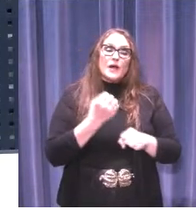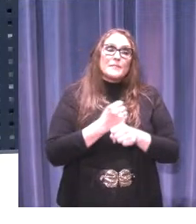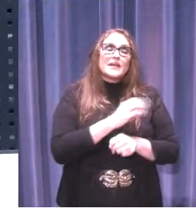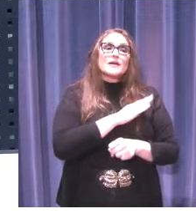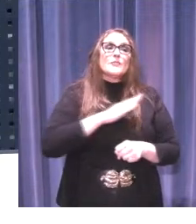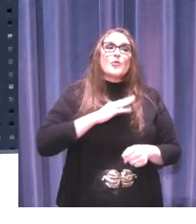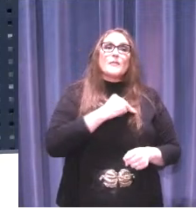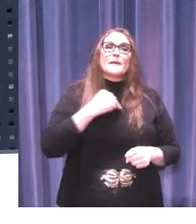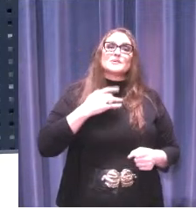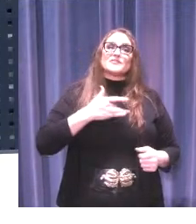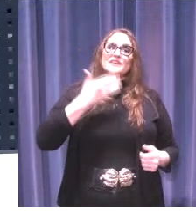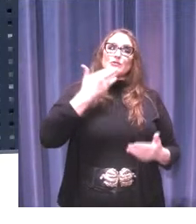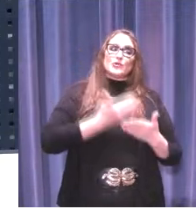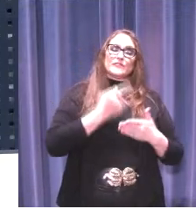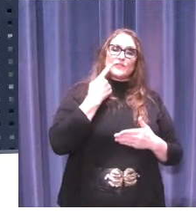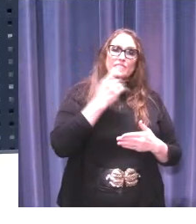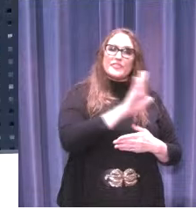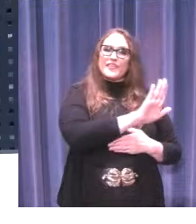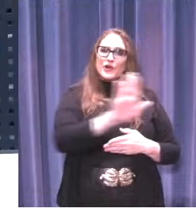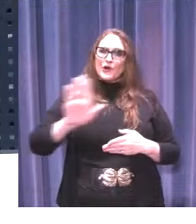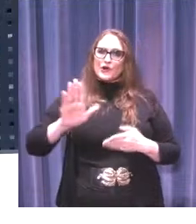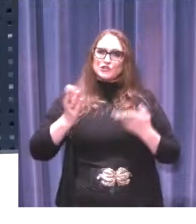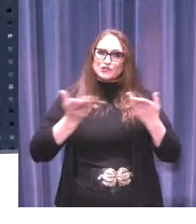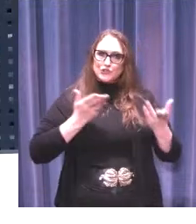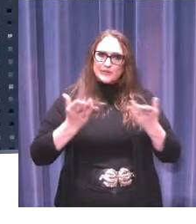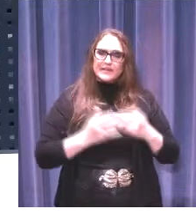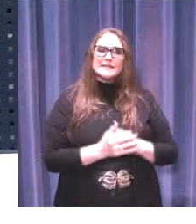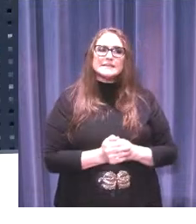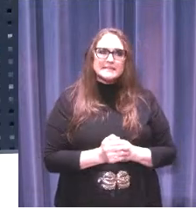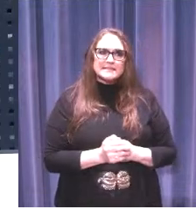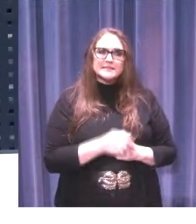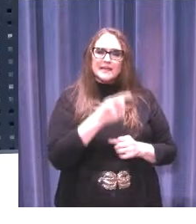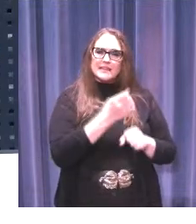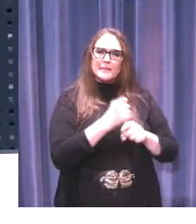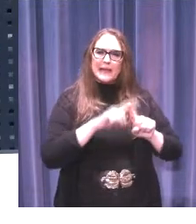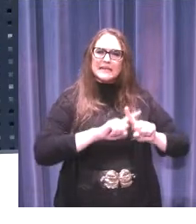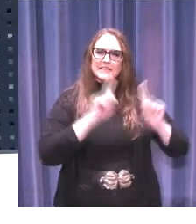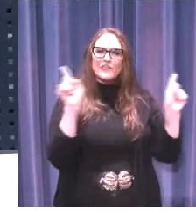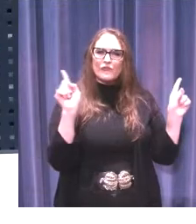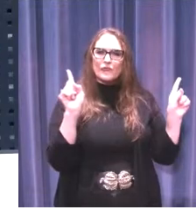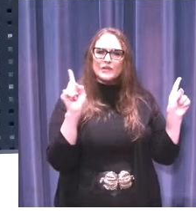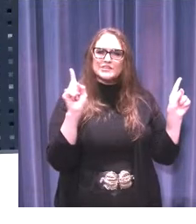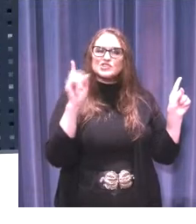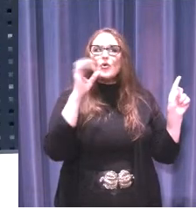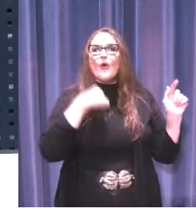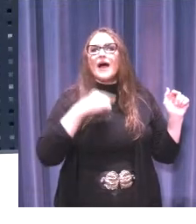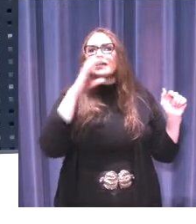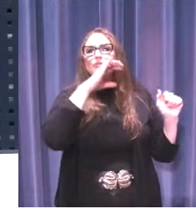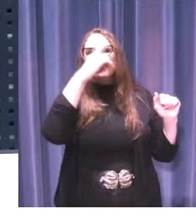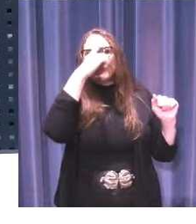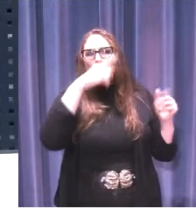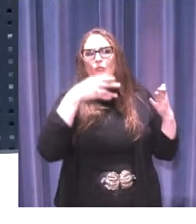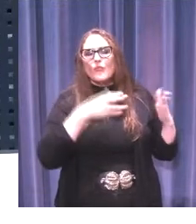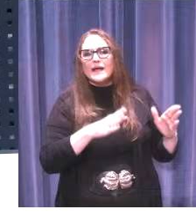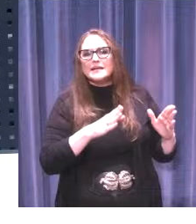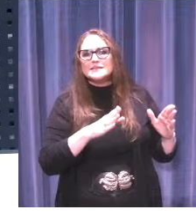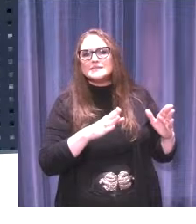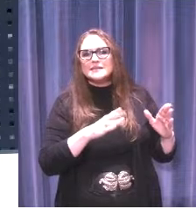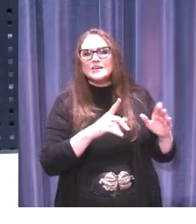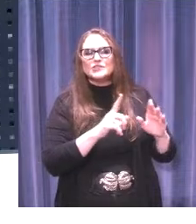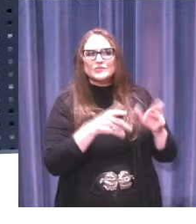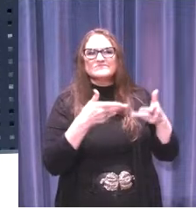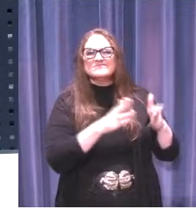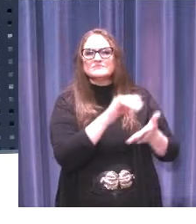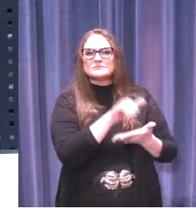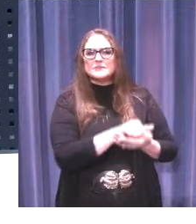members feel good for their service, that they made a difference. So I look for ways to enable